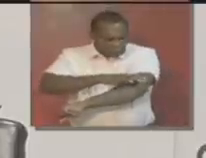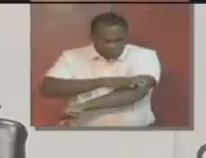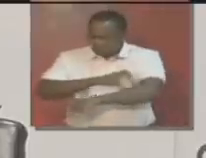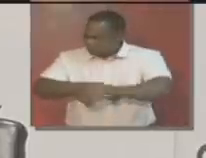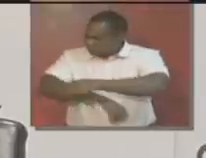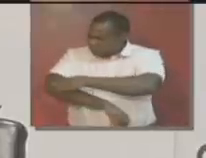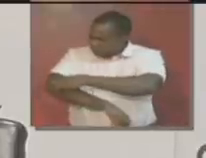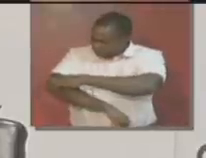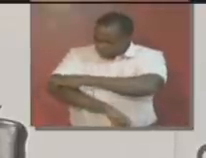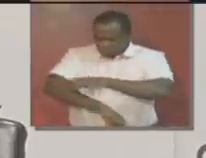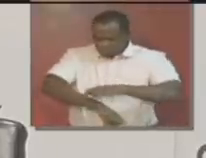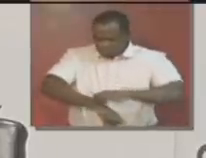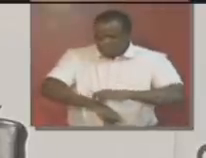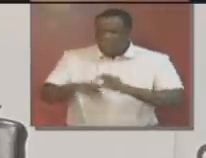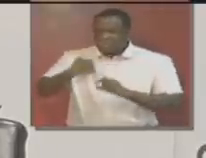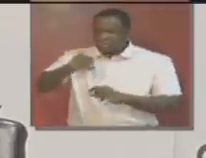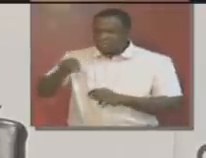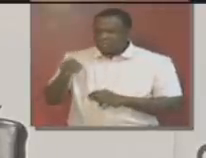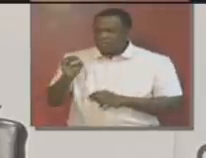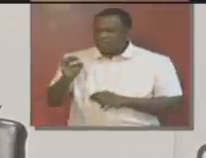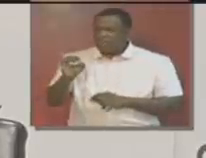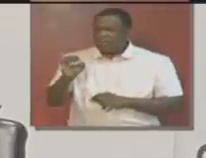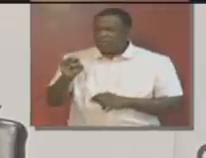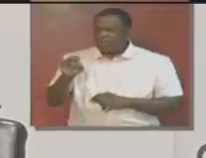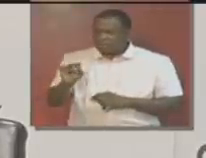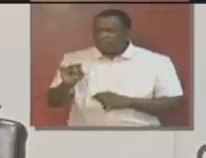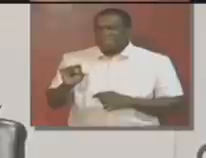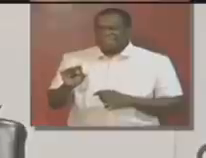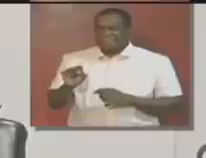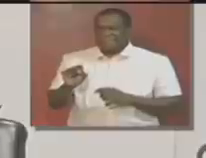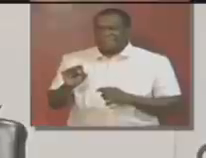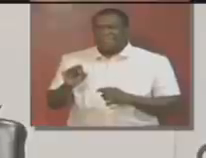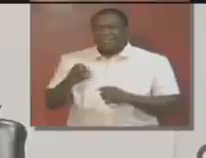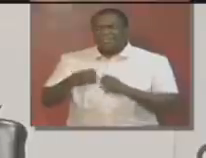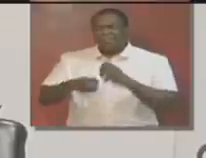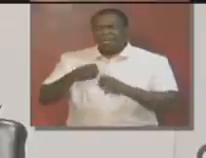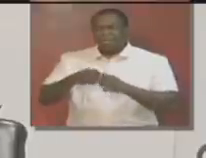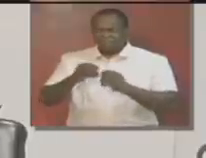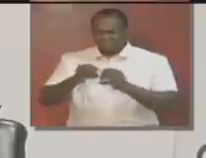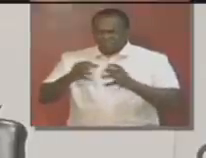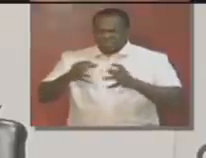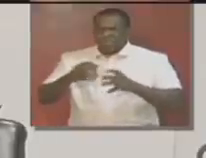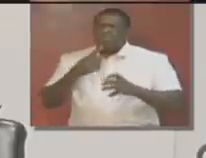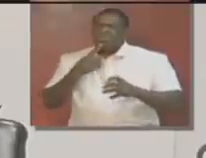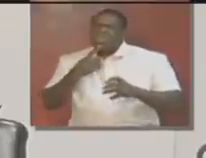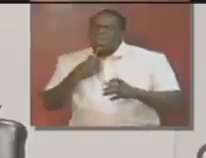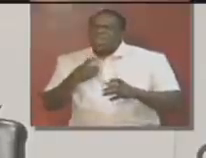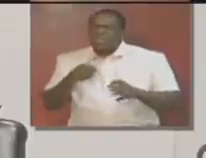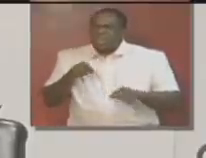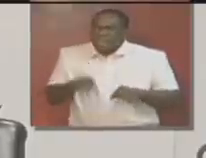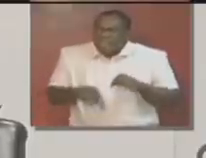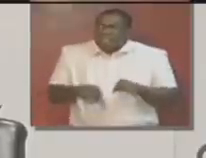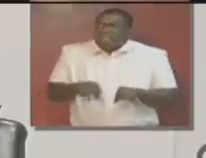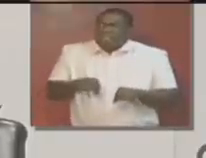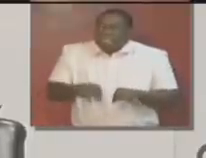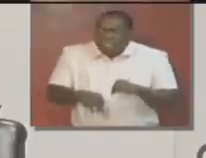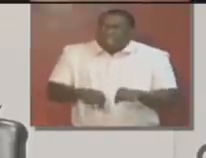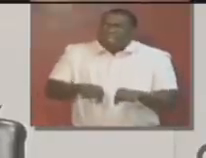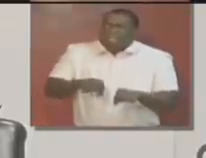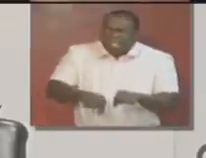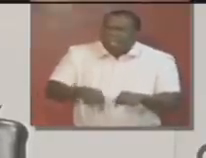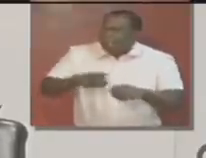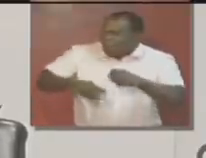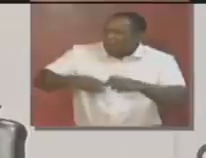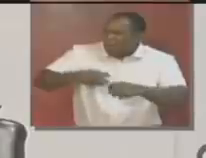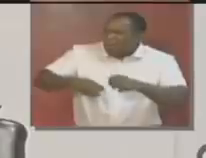so they're not able to walk as well, and they limp for a bit. And so it can last for about a few months. And the last thing is actually